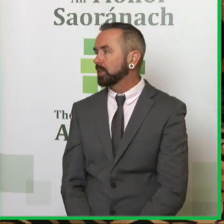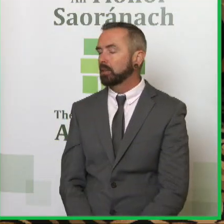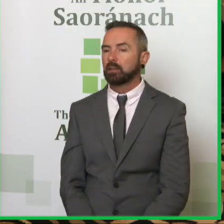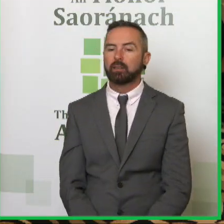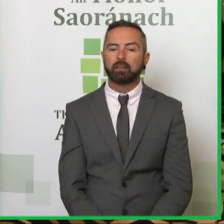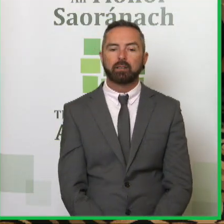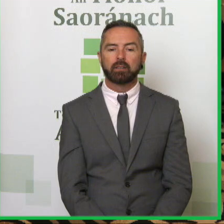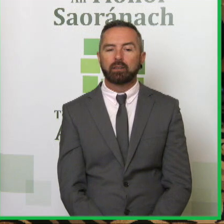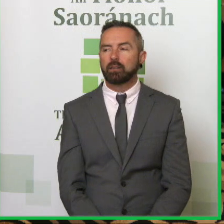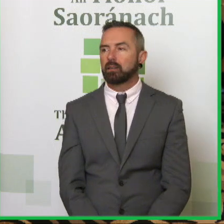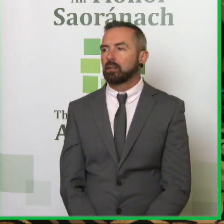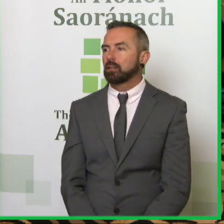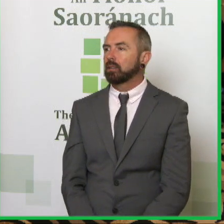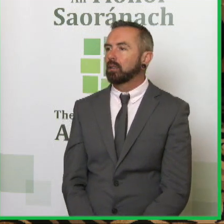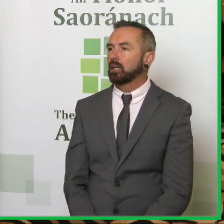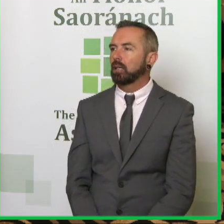Just give us a chance.